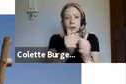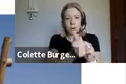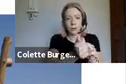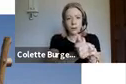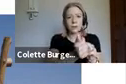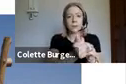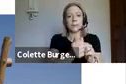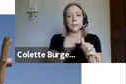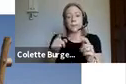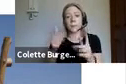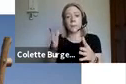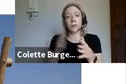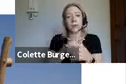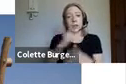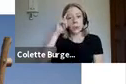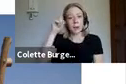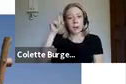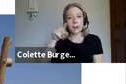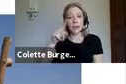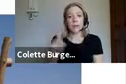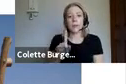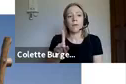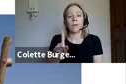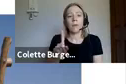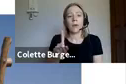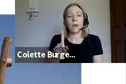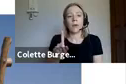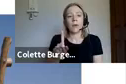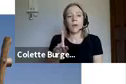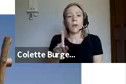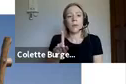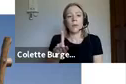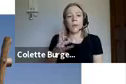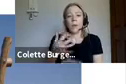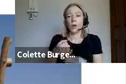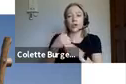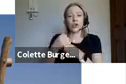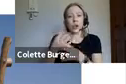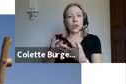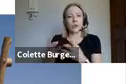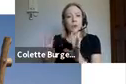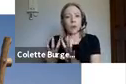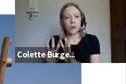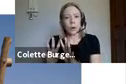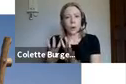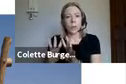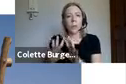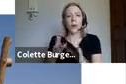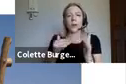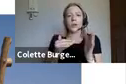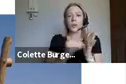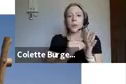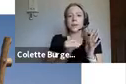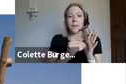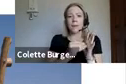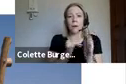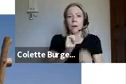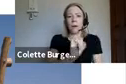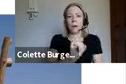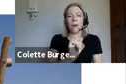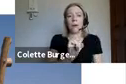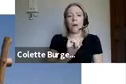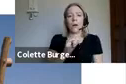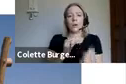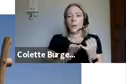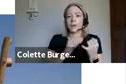Initiative, Vusum Not For, Church Forum, and Swansifa. Again, they're working